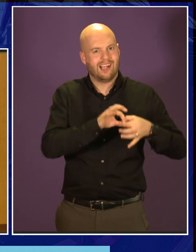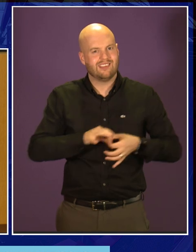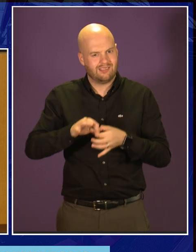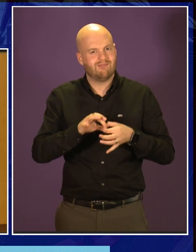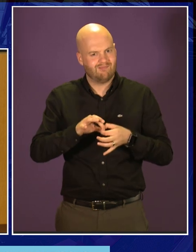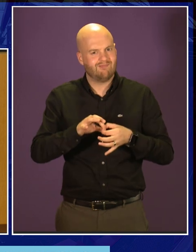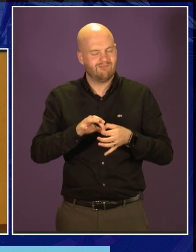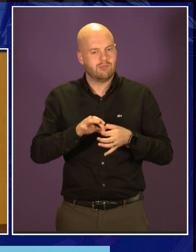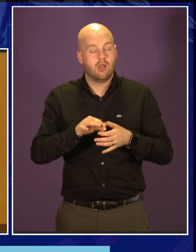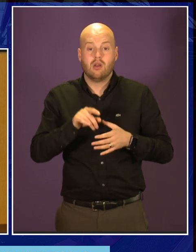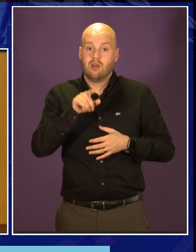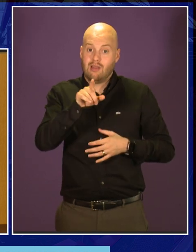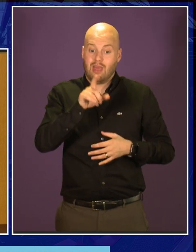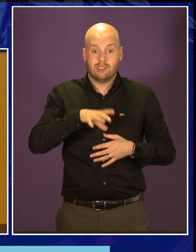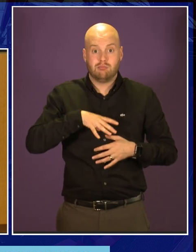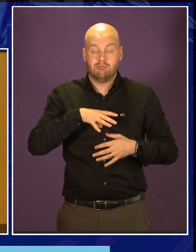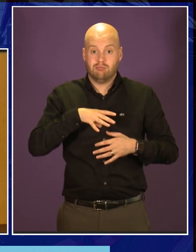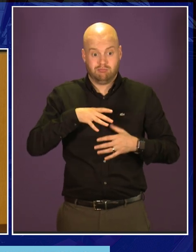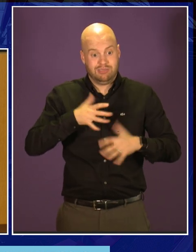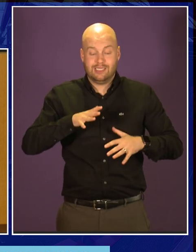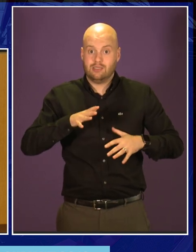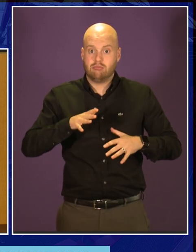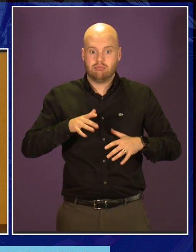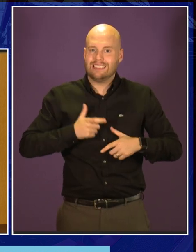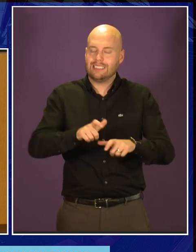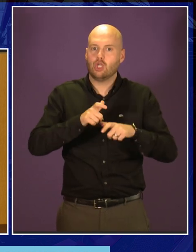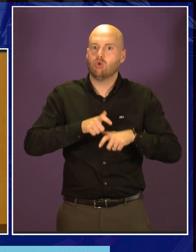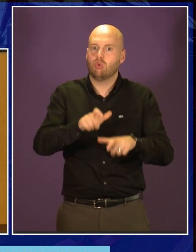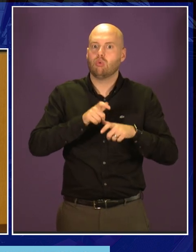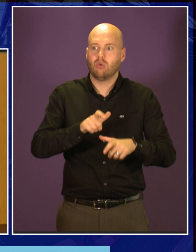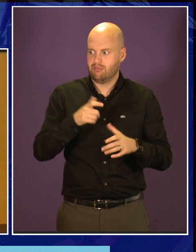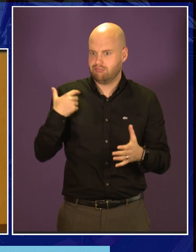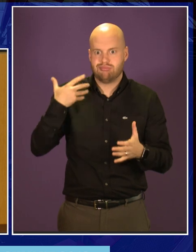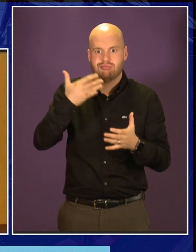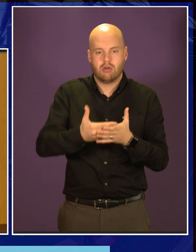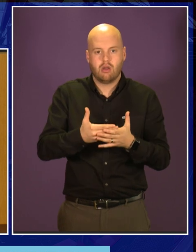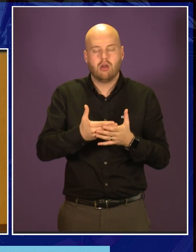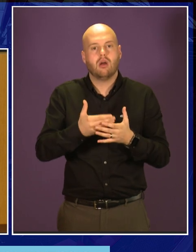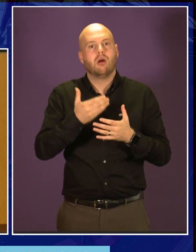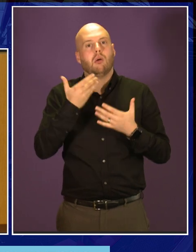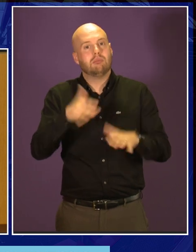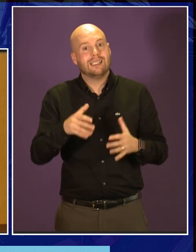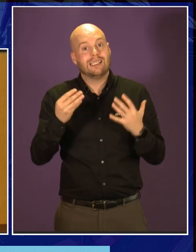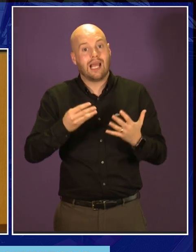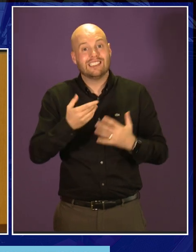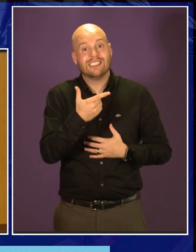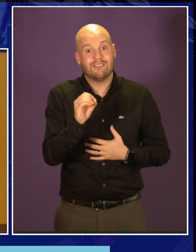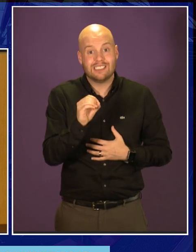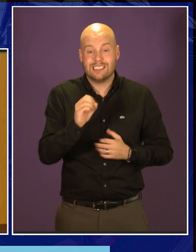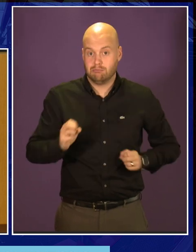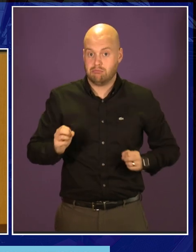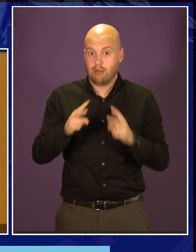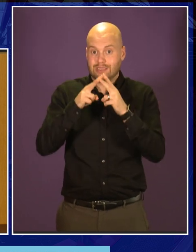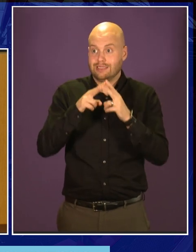That spirit continued in the decades that followed and found a powerful voice in Paris in the 1970s when a British director, Peter